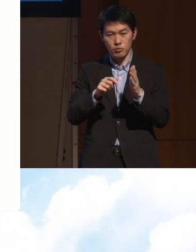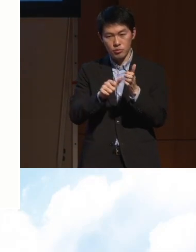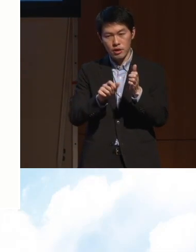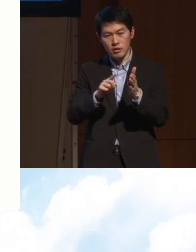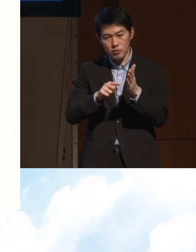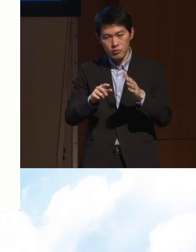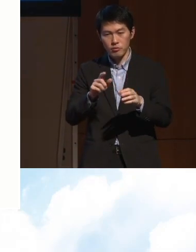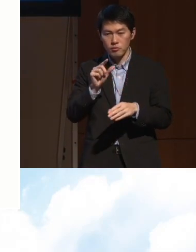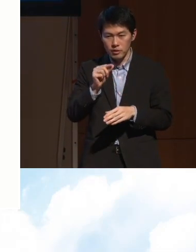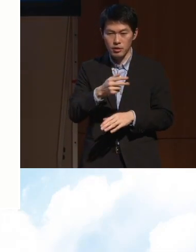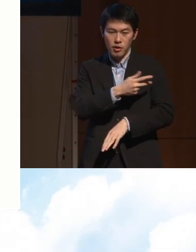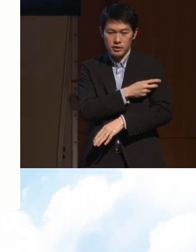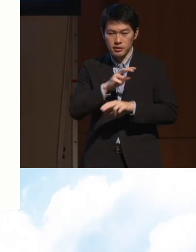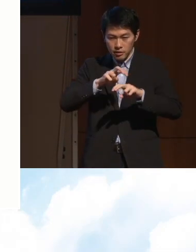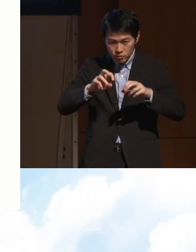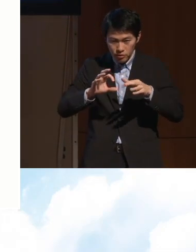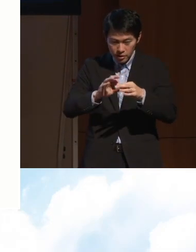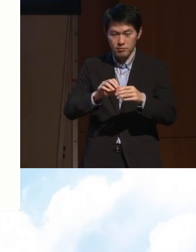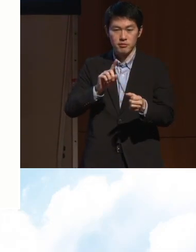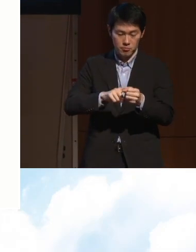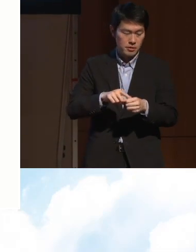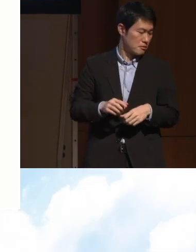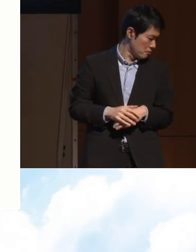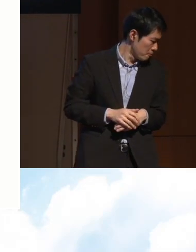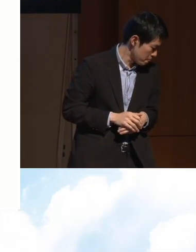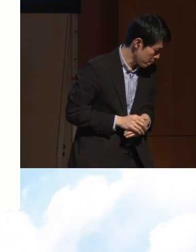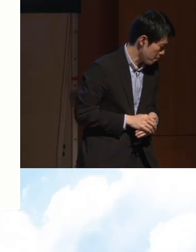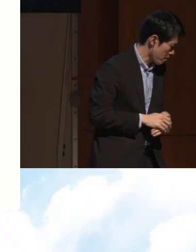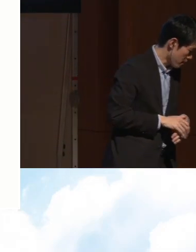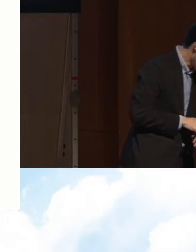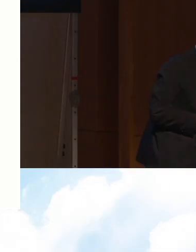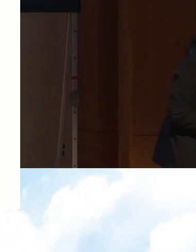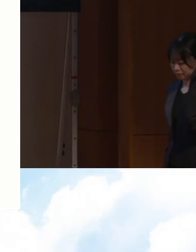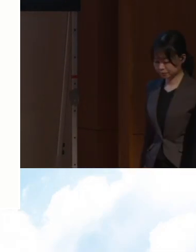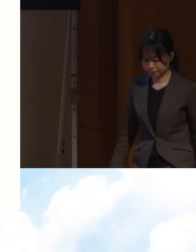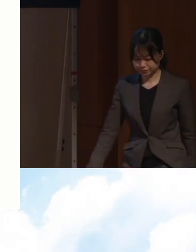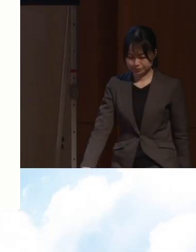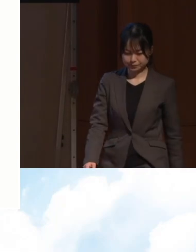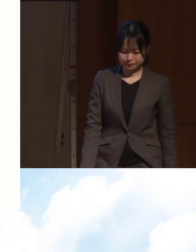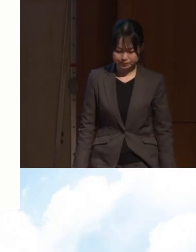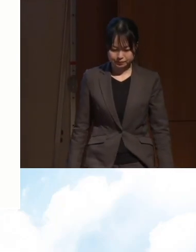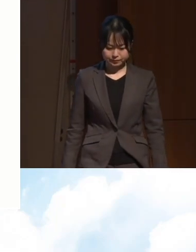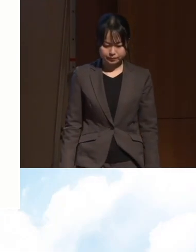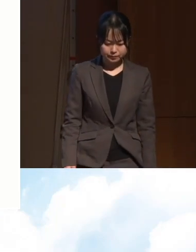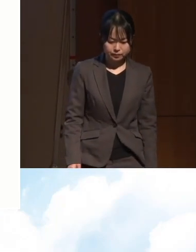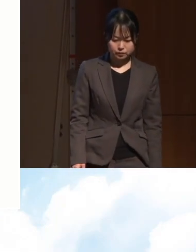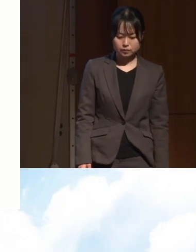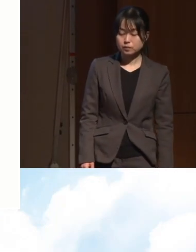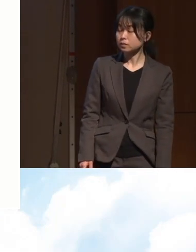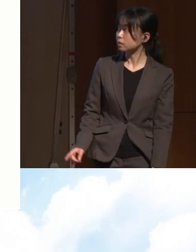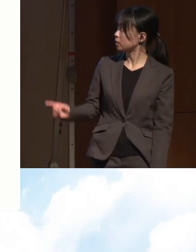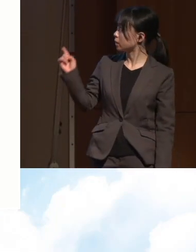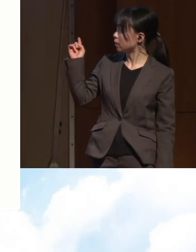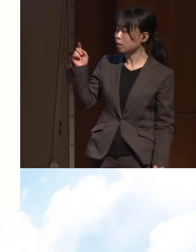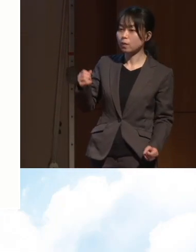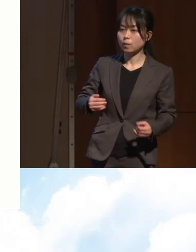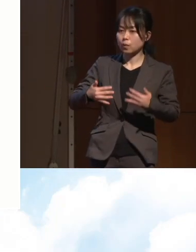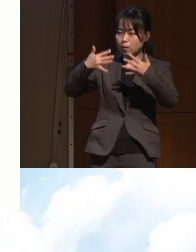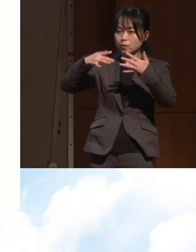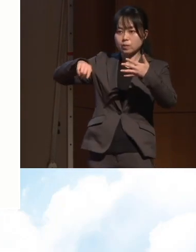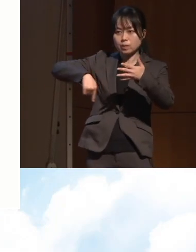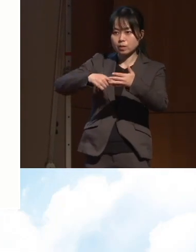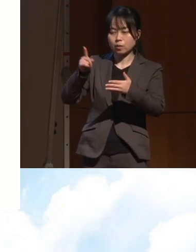And this slide shows current progress on drug development led by Dr. Watashi groups.